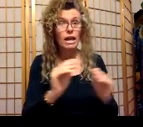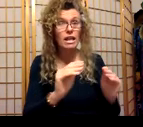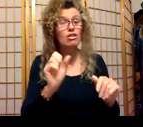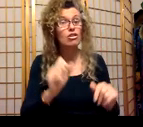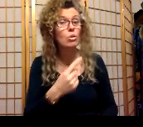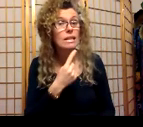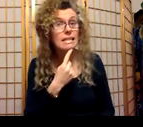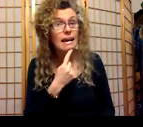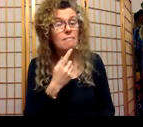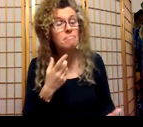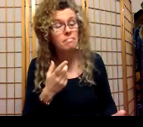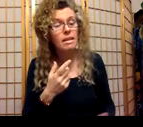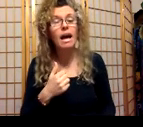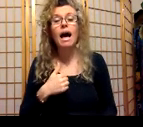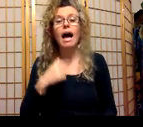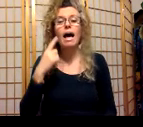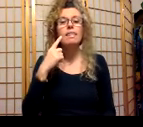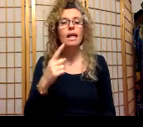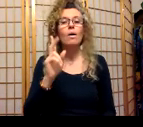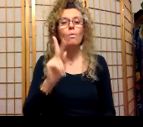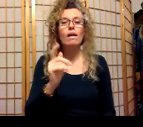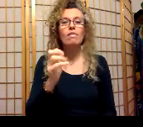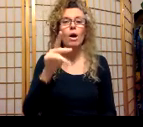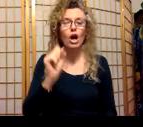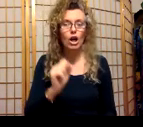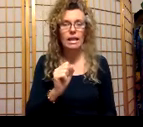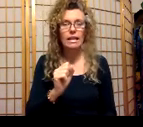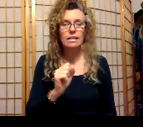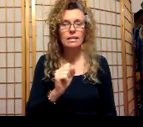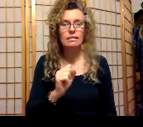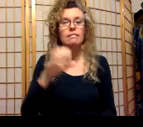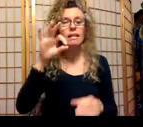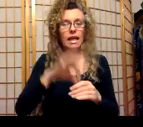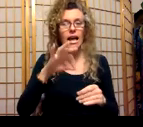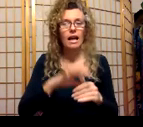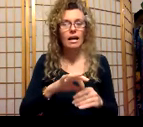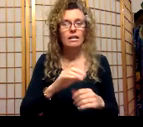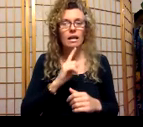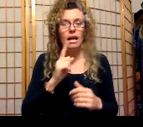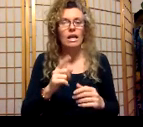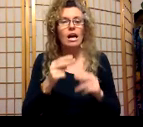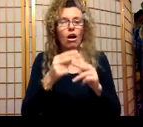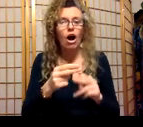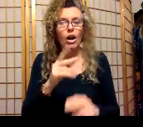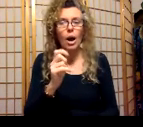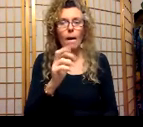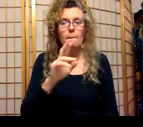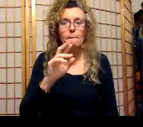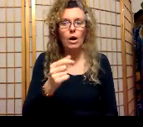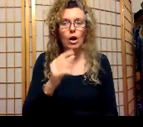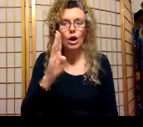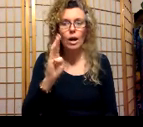I think one of the parties participating in the elections, which actually carries that name in my view, it is called burgerbeding.